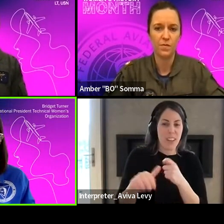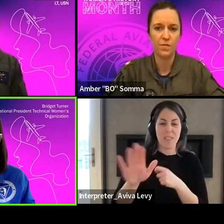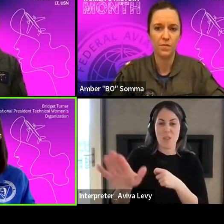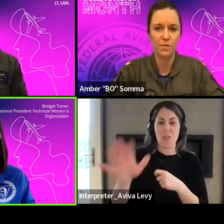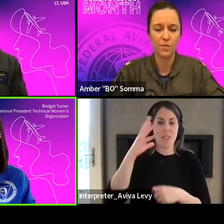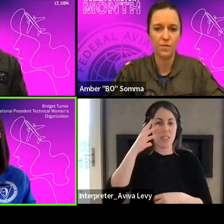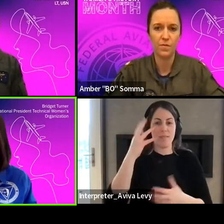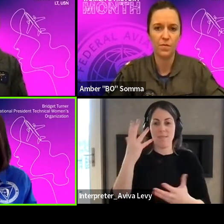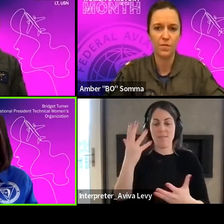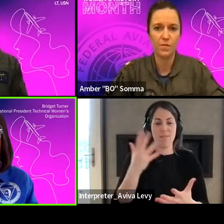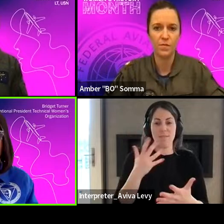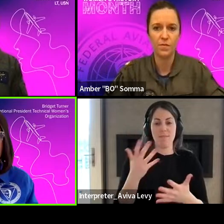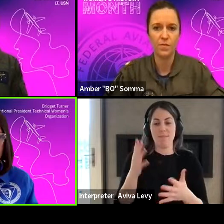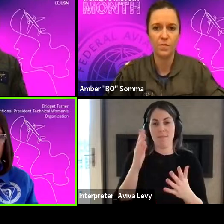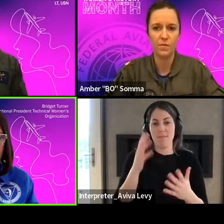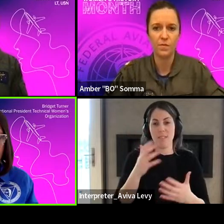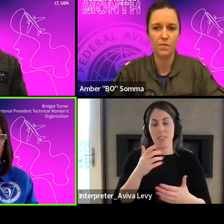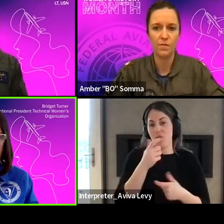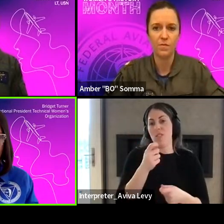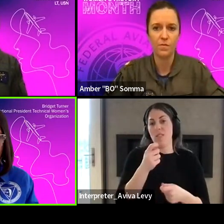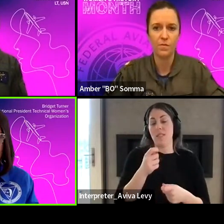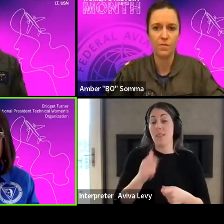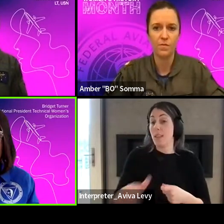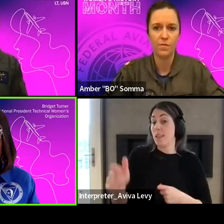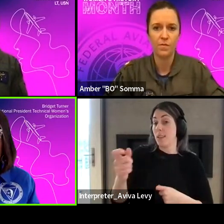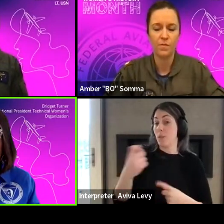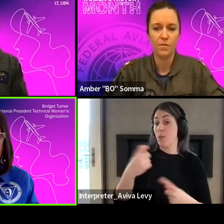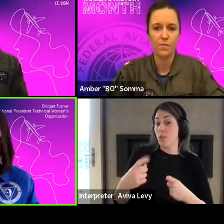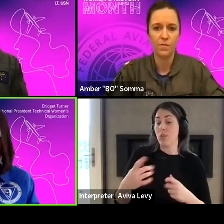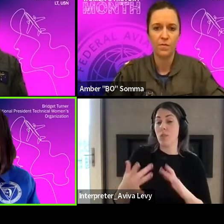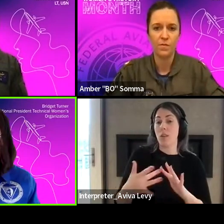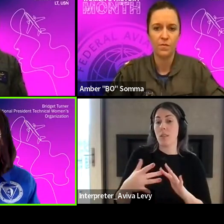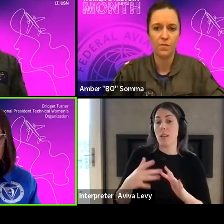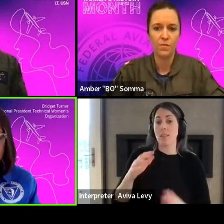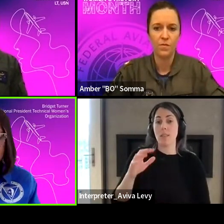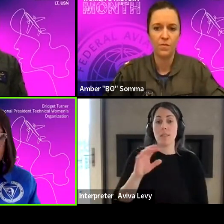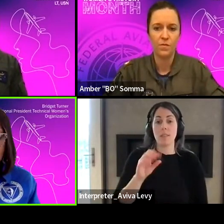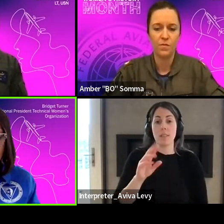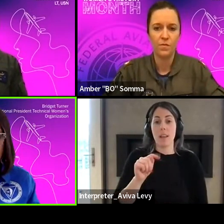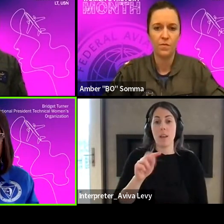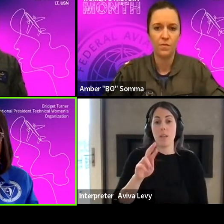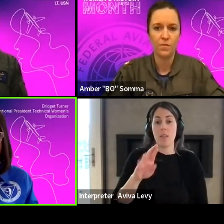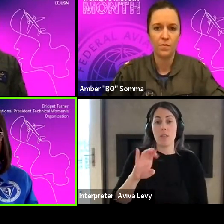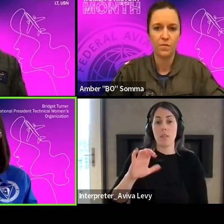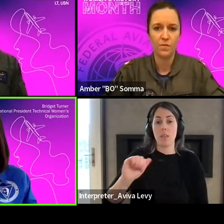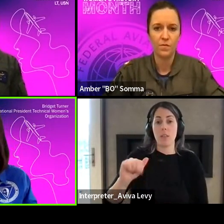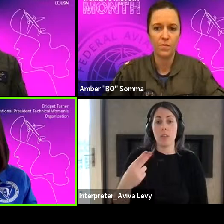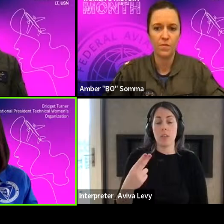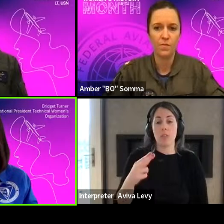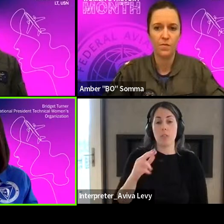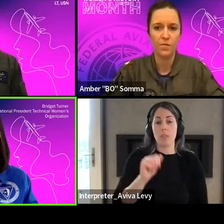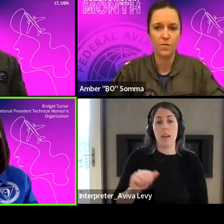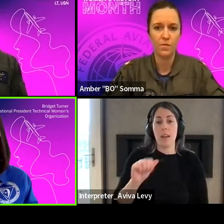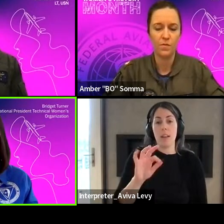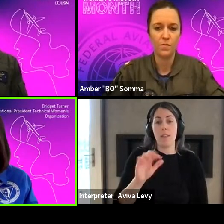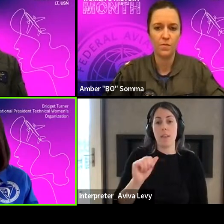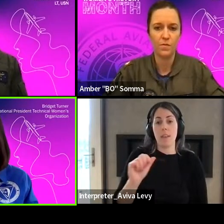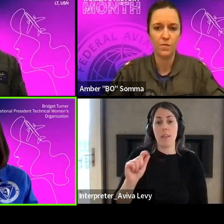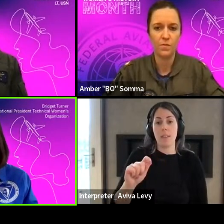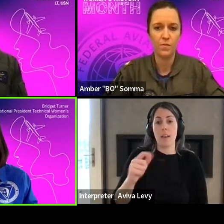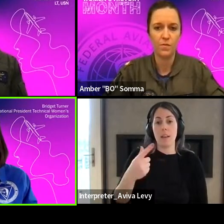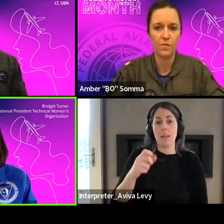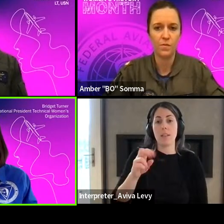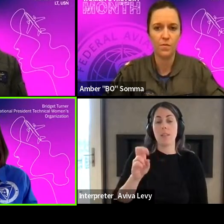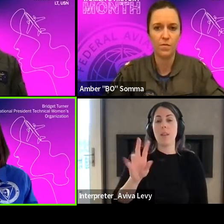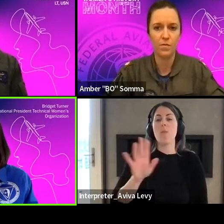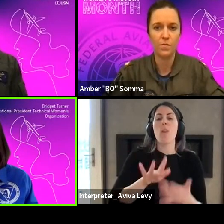questions, feel free to reach out to us at outreach@faa.gov. and we'll get back to you as soon as we can. So